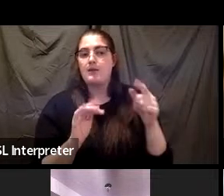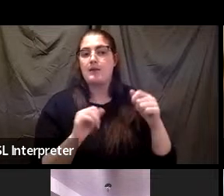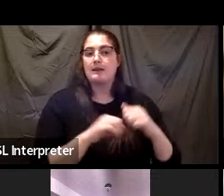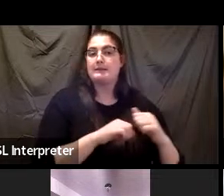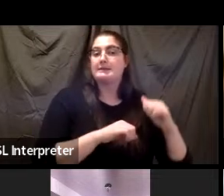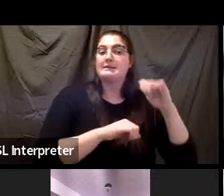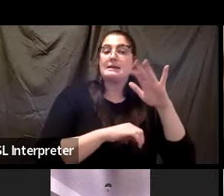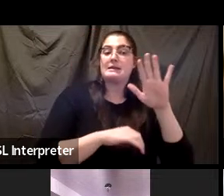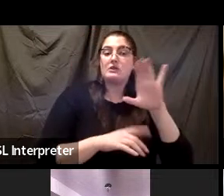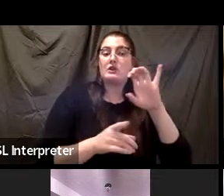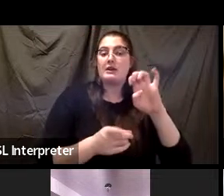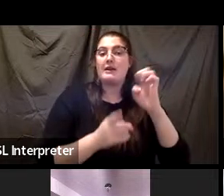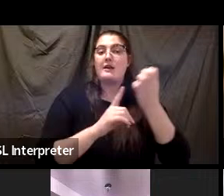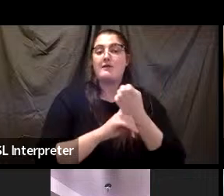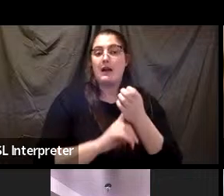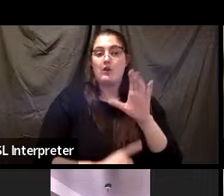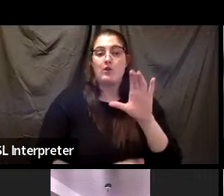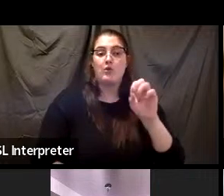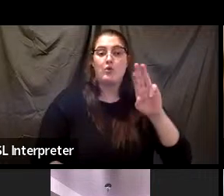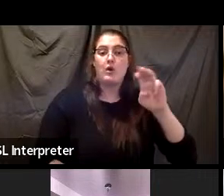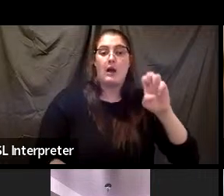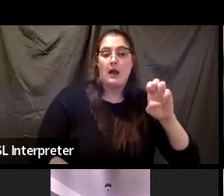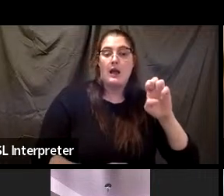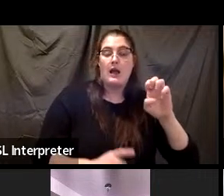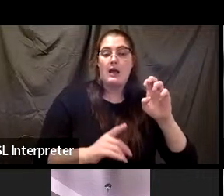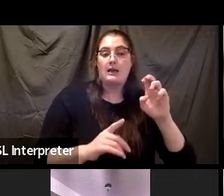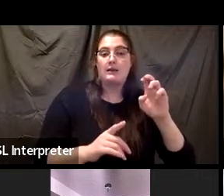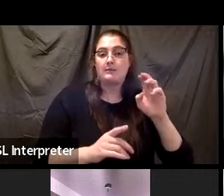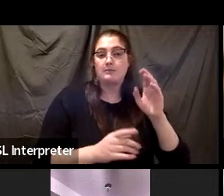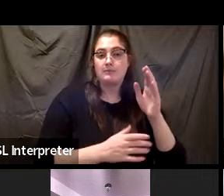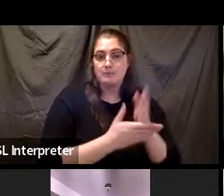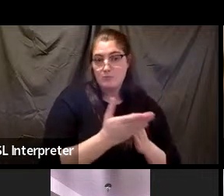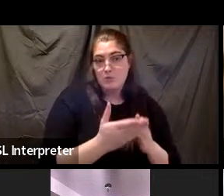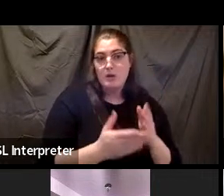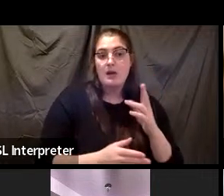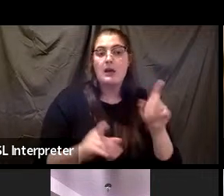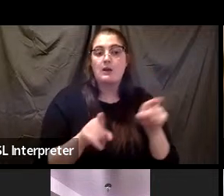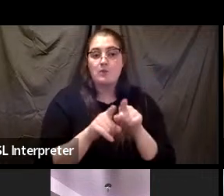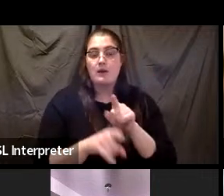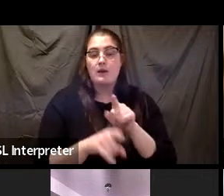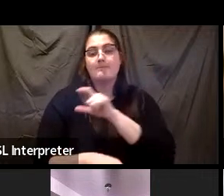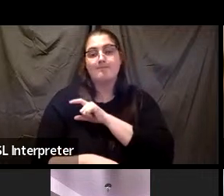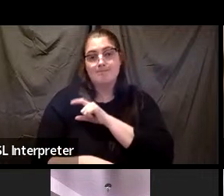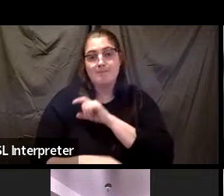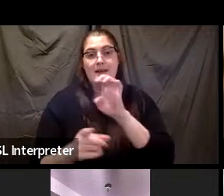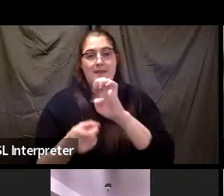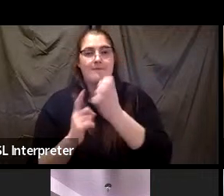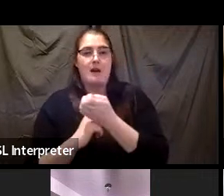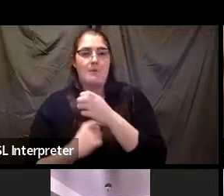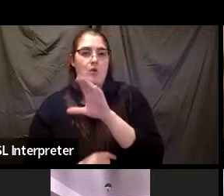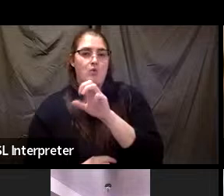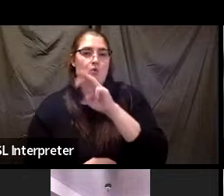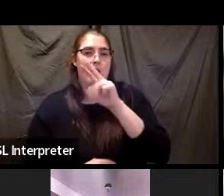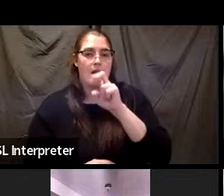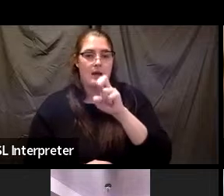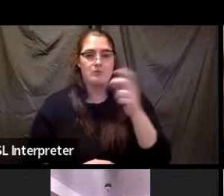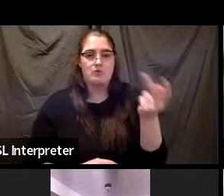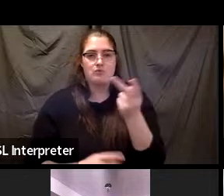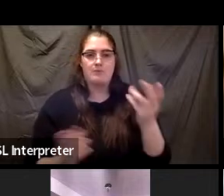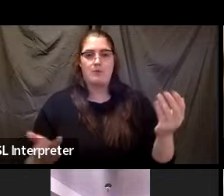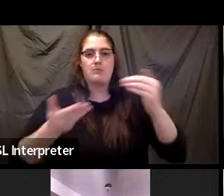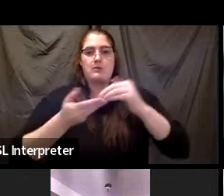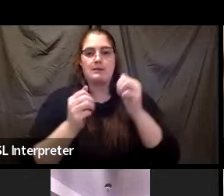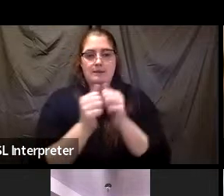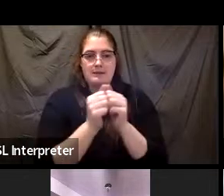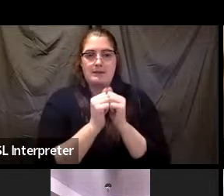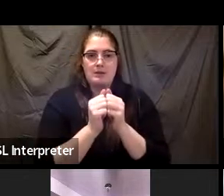up to their environmental crimes unit as well as MPD environmental crimes unit. So they're partnering together to conduct